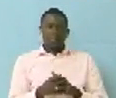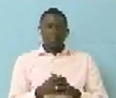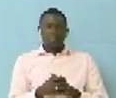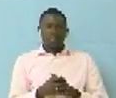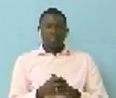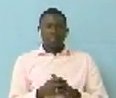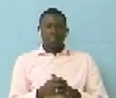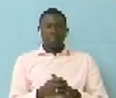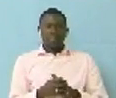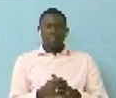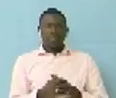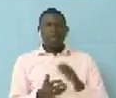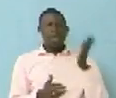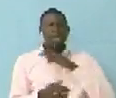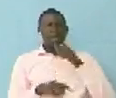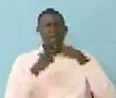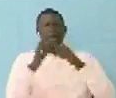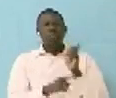So far. Lied about what?